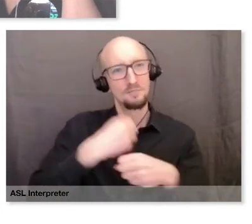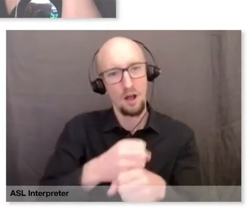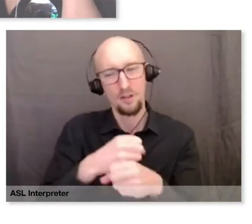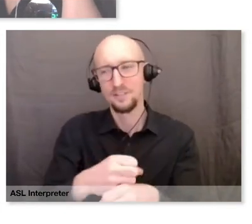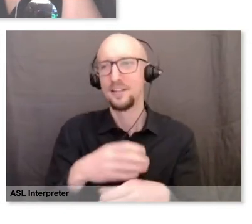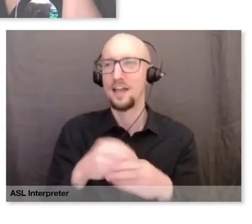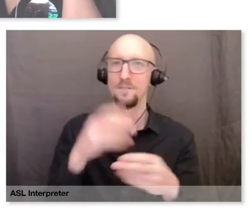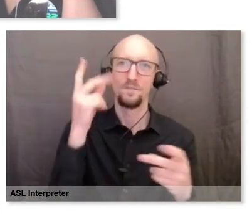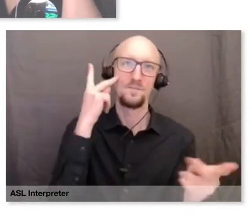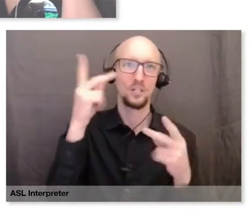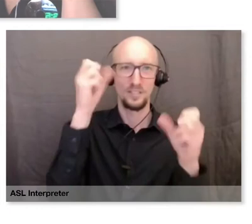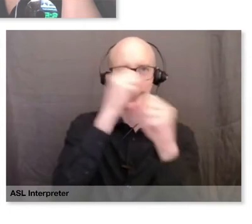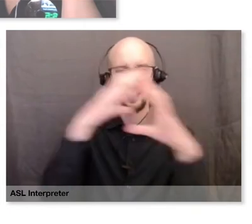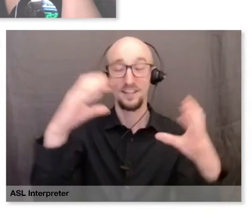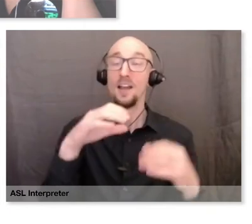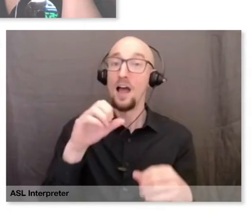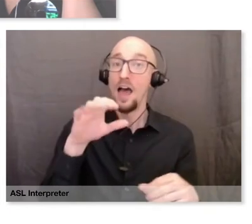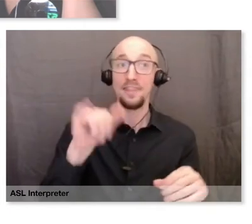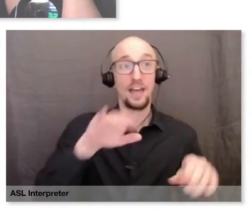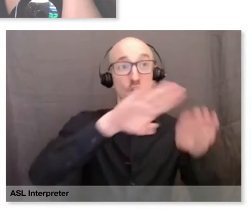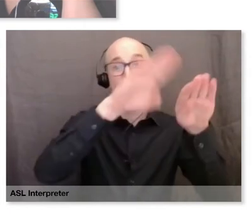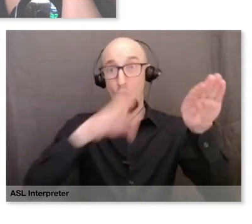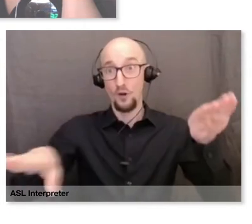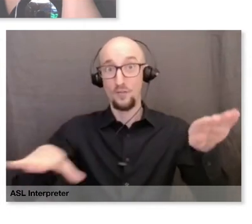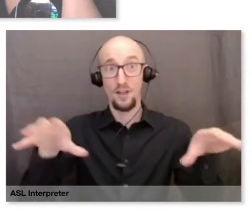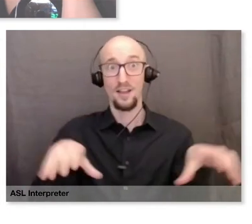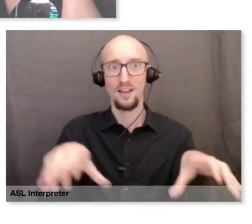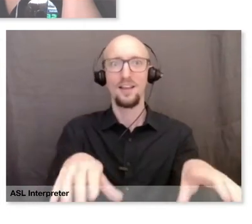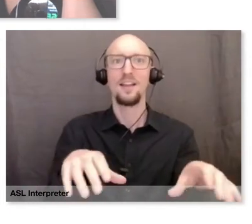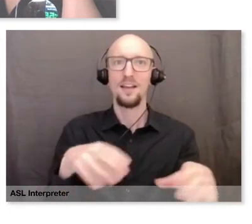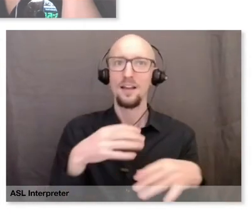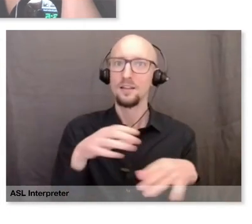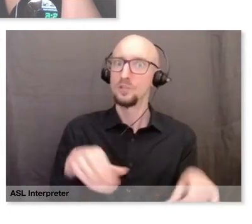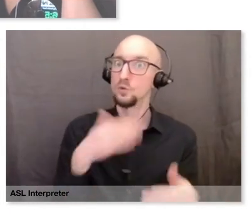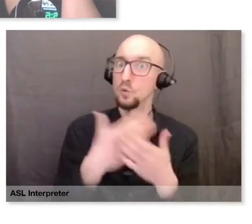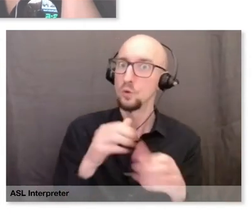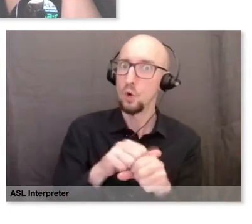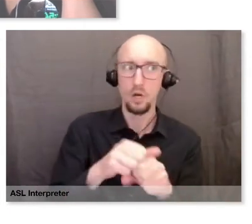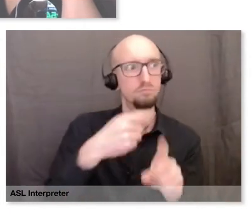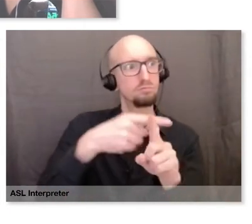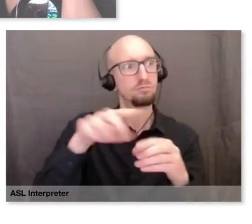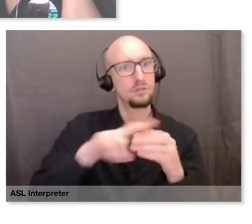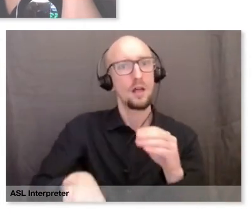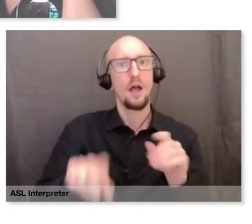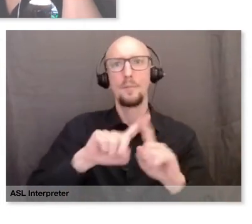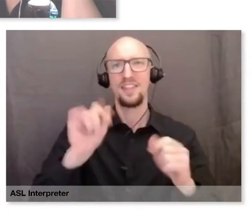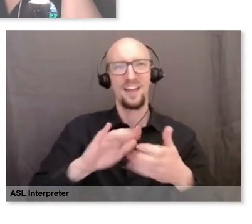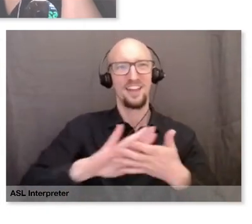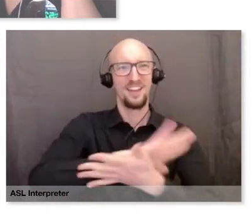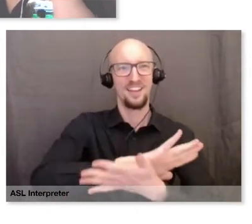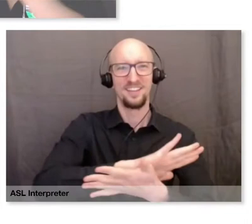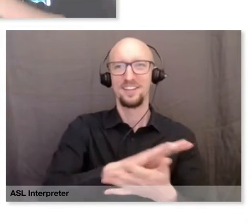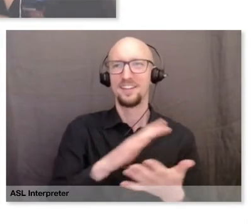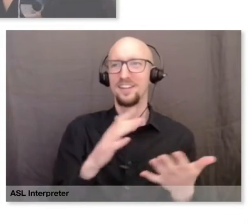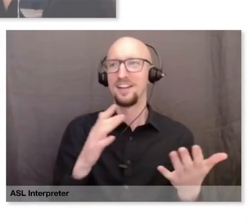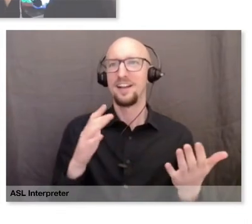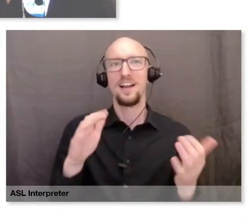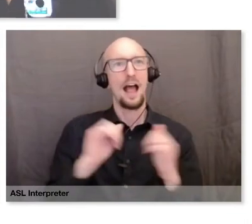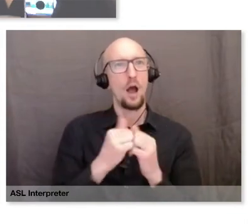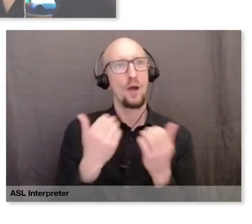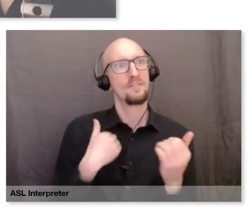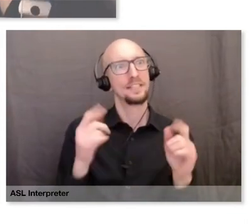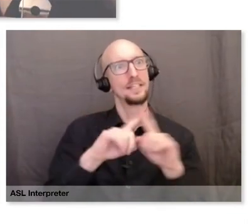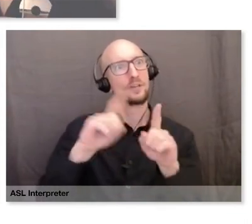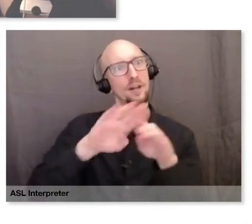done a lot of really good work, but it also obscures things. Right. I mean, it obscures the multiplicity of curves. It did for a